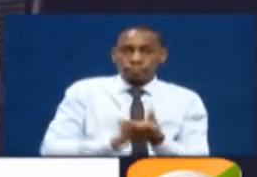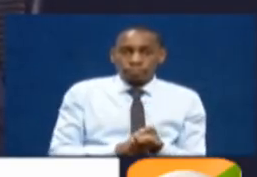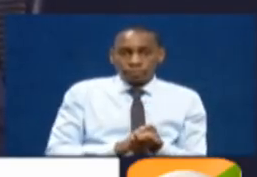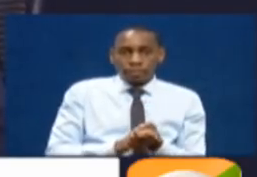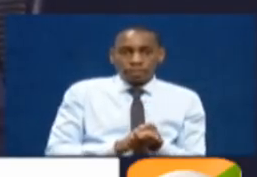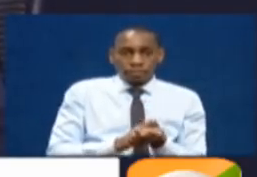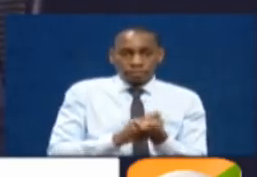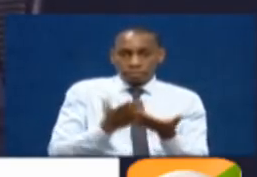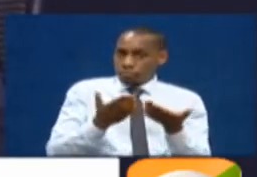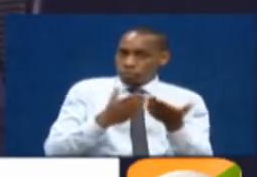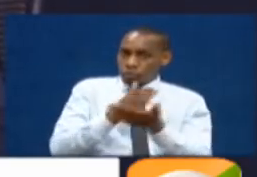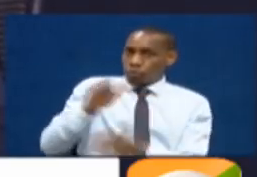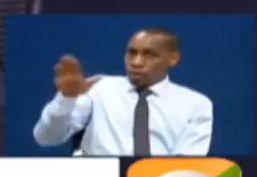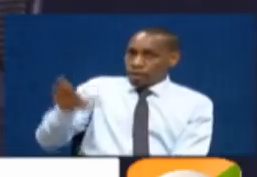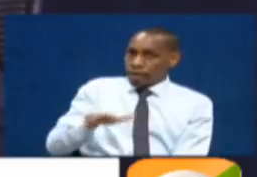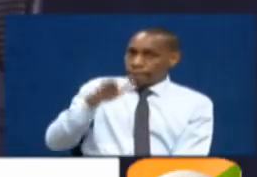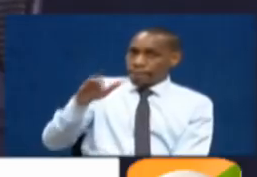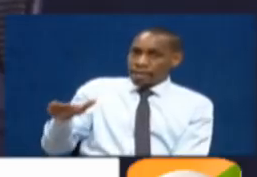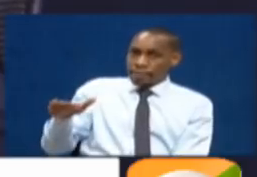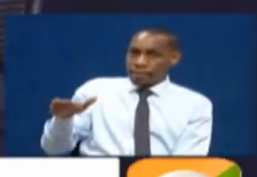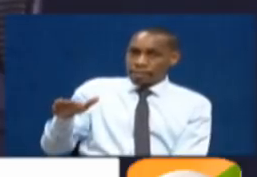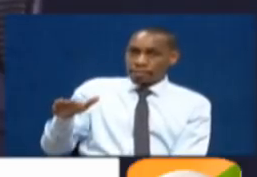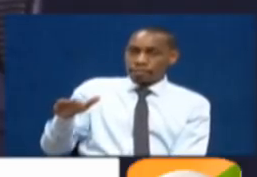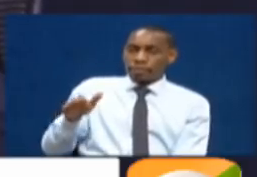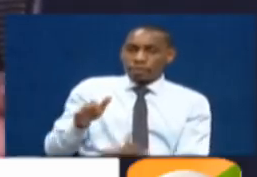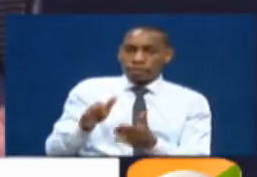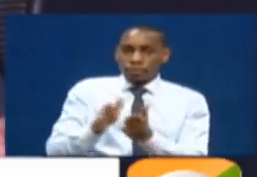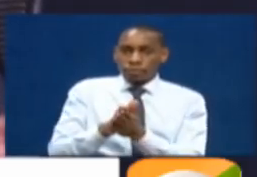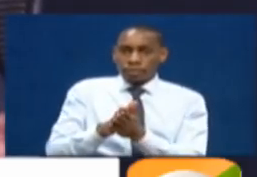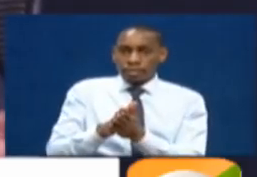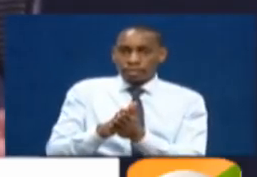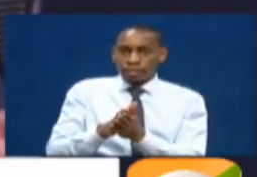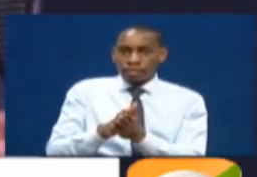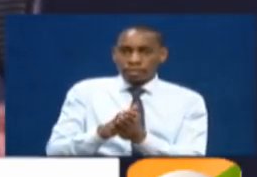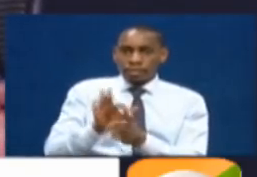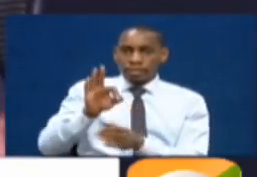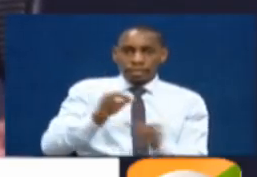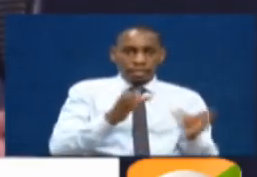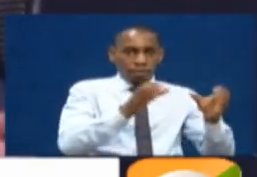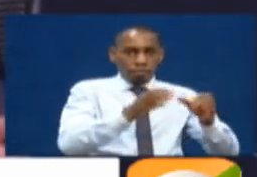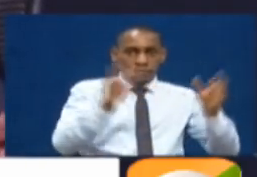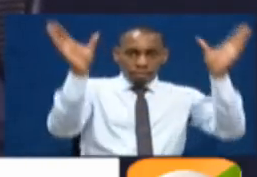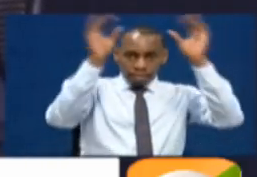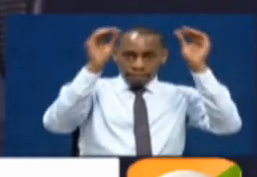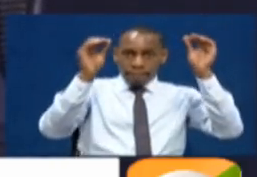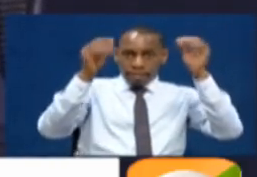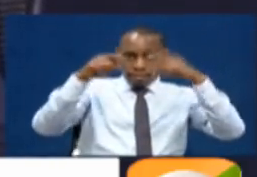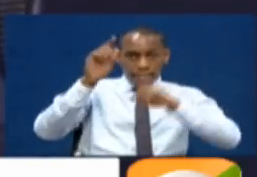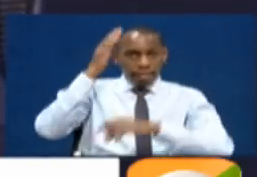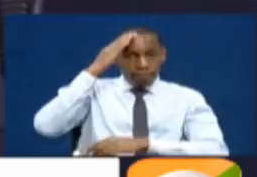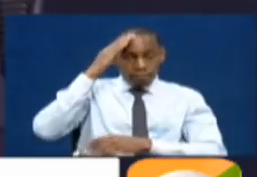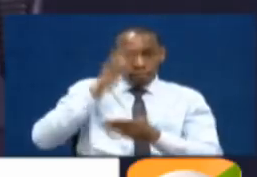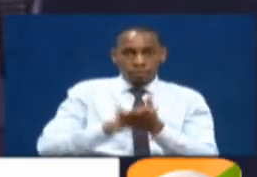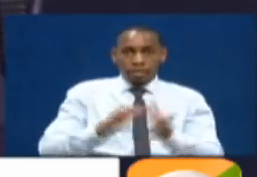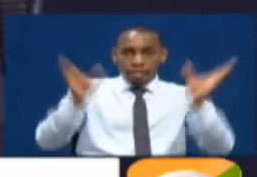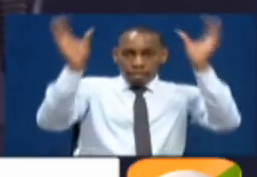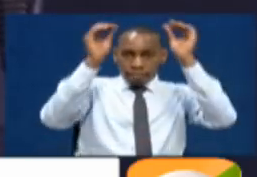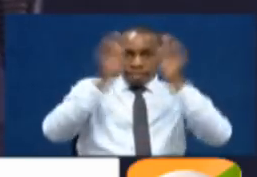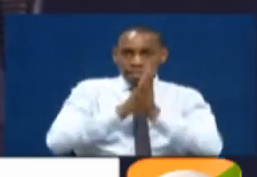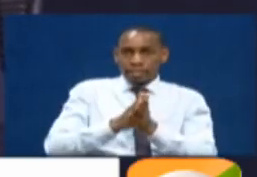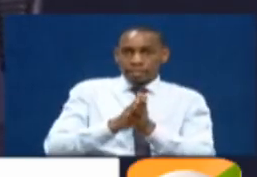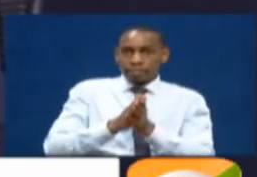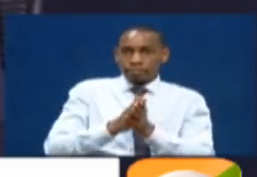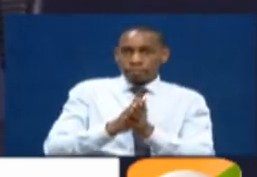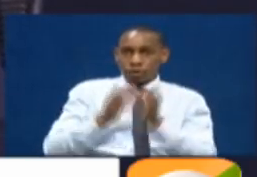through parliament, the executive, there are basically three arms of government, and we all know them, the executive, the legislature, and the